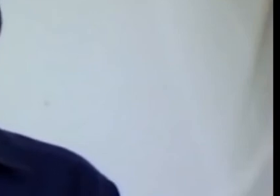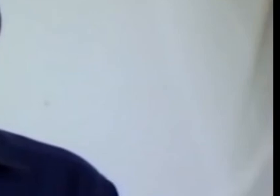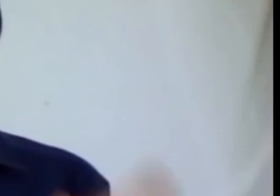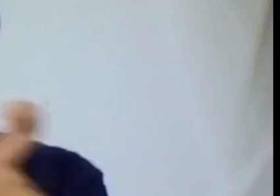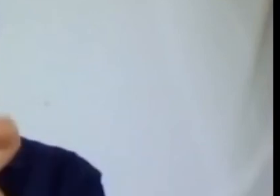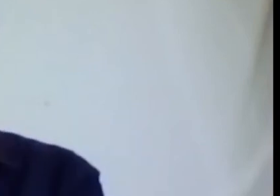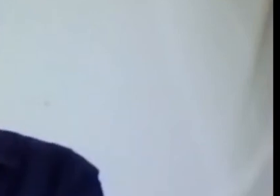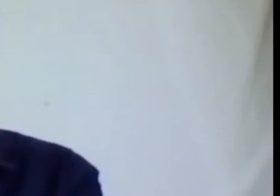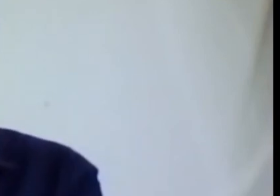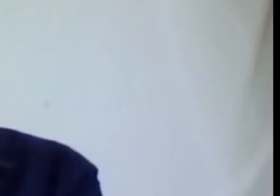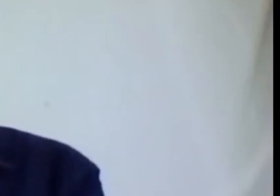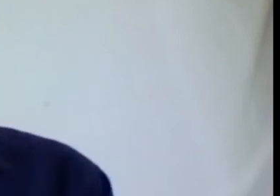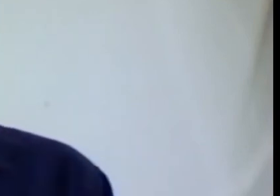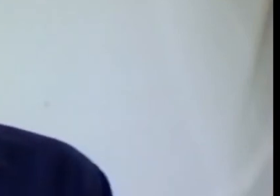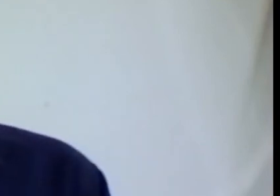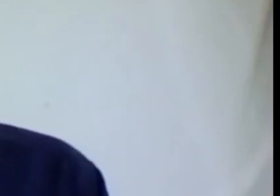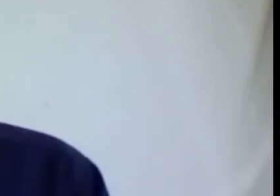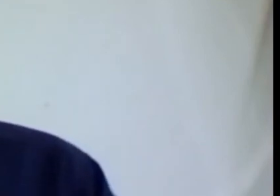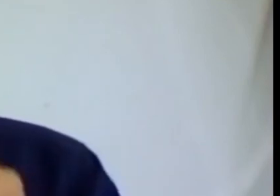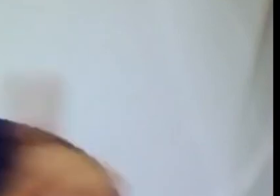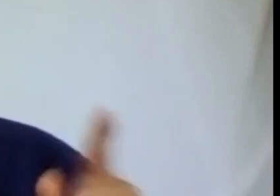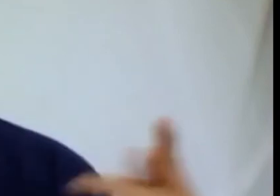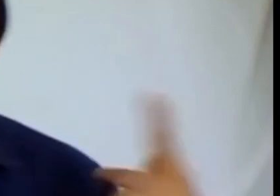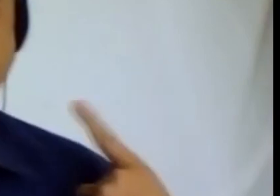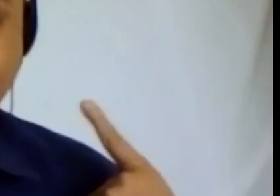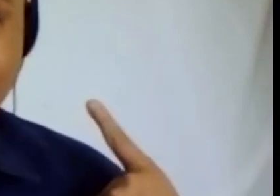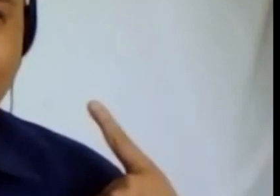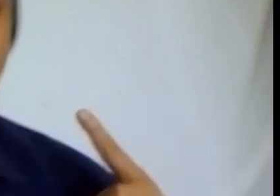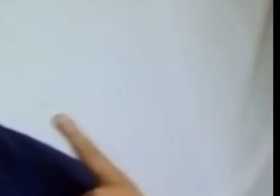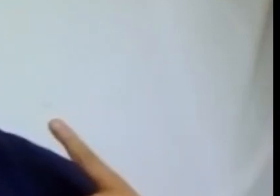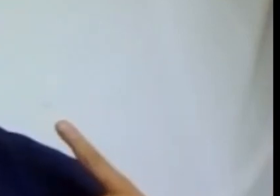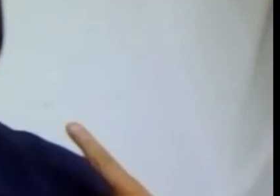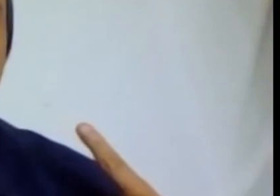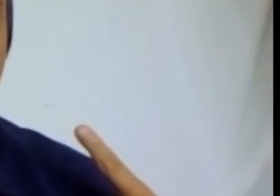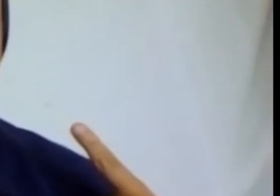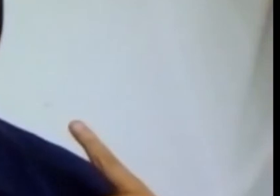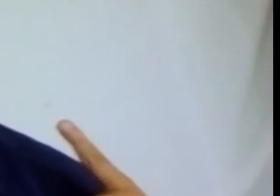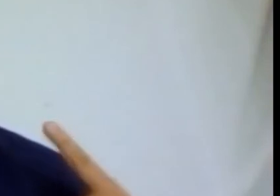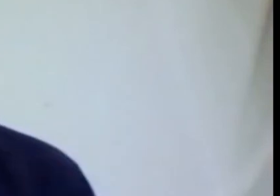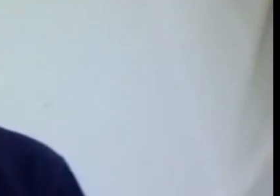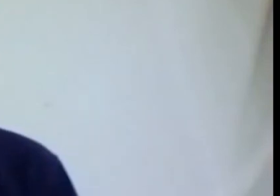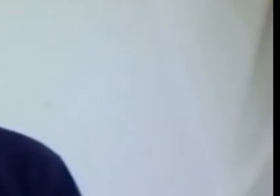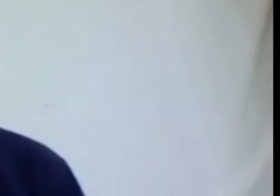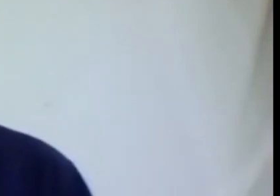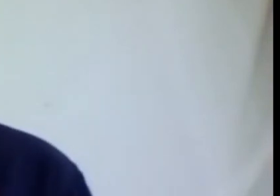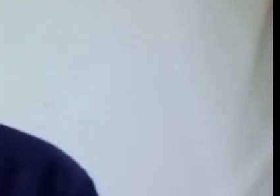Okay. But if you don't ever have in that sentence, you never have.